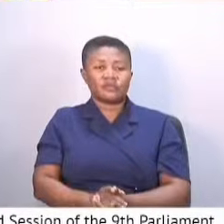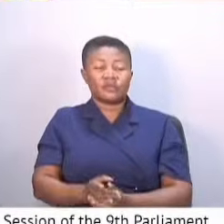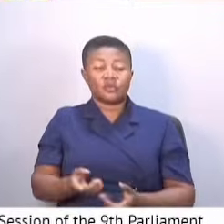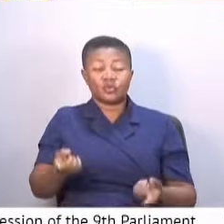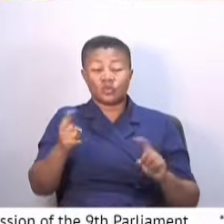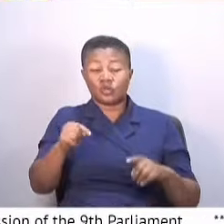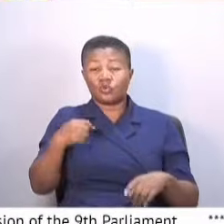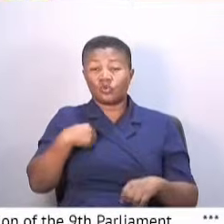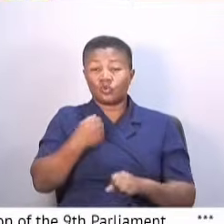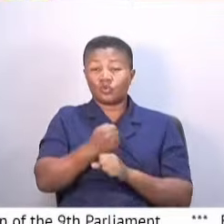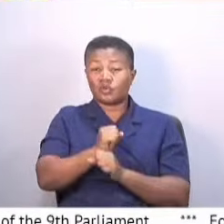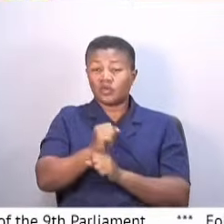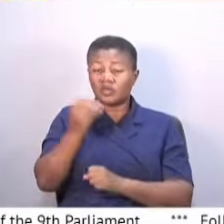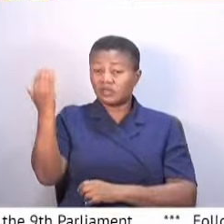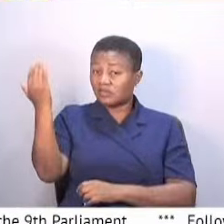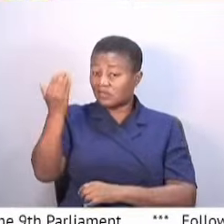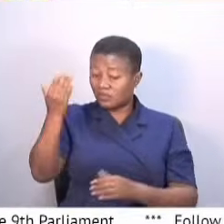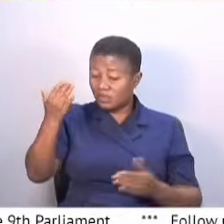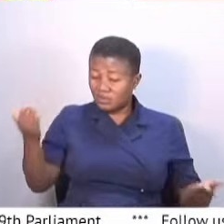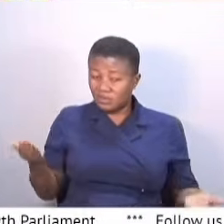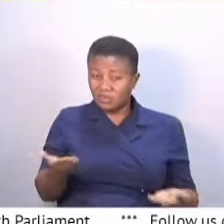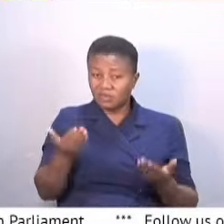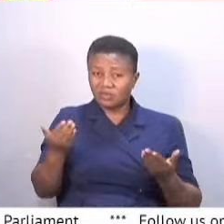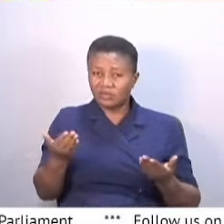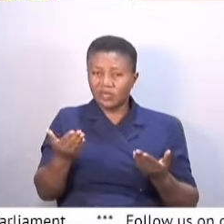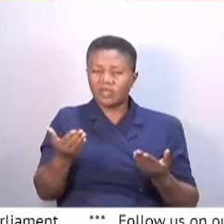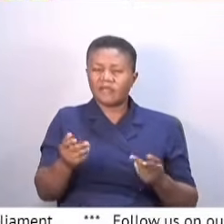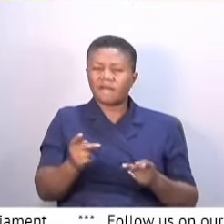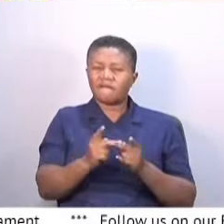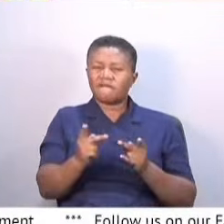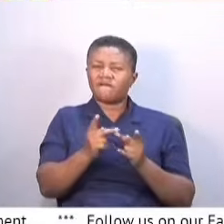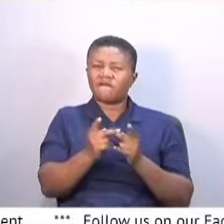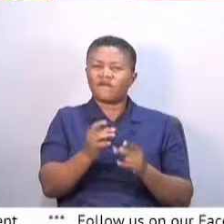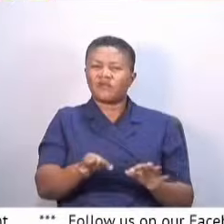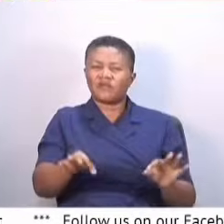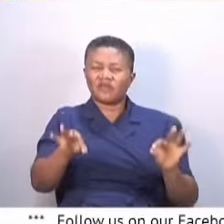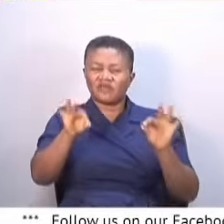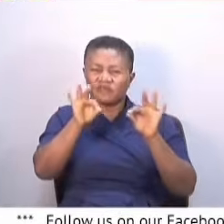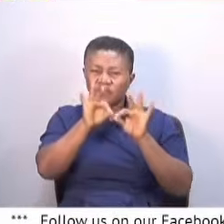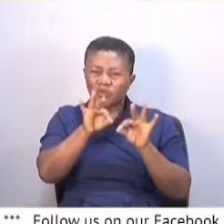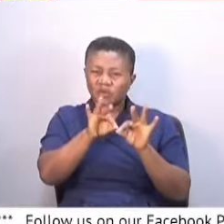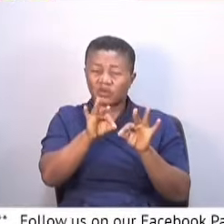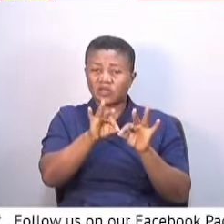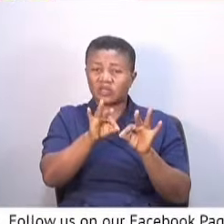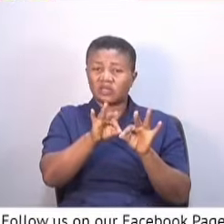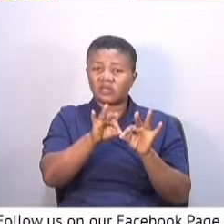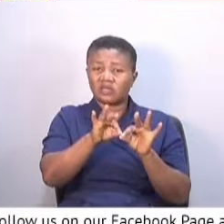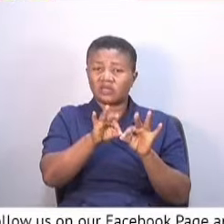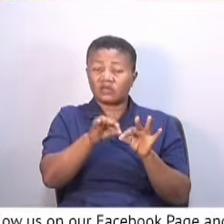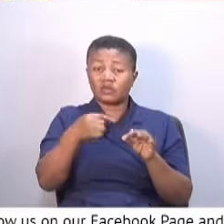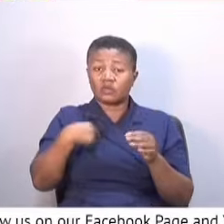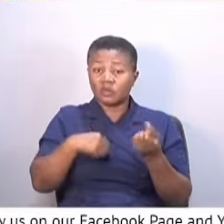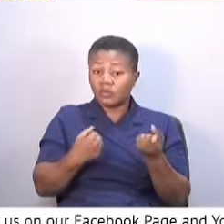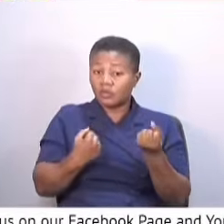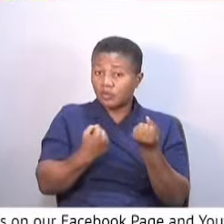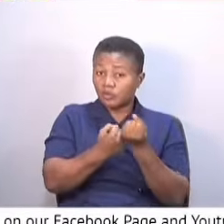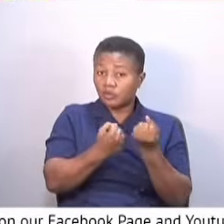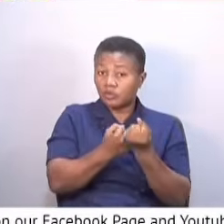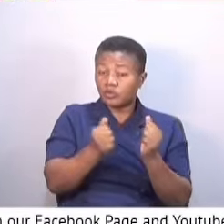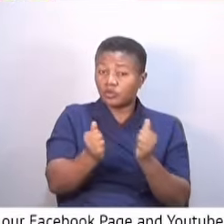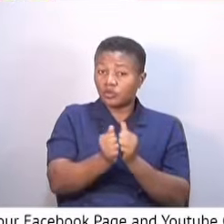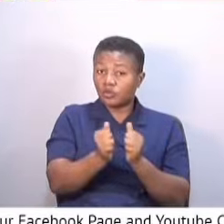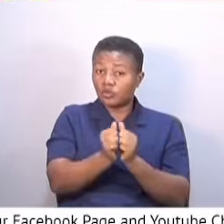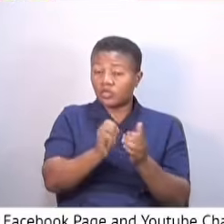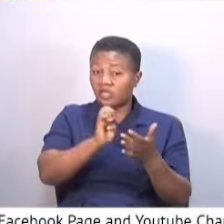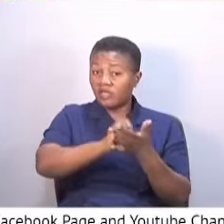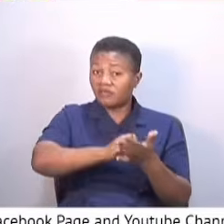when we are making statements on this floor, it is important that we back those statements with evidence,